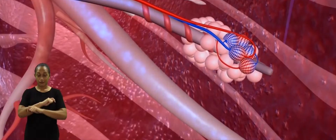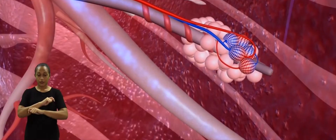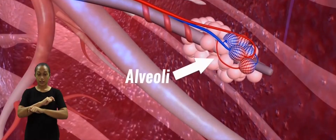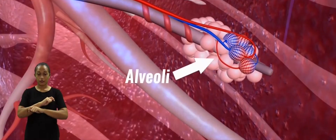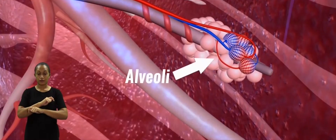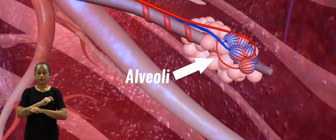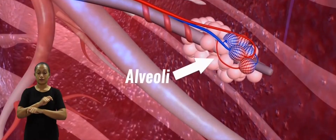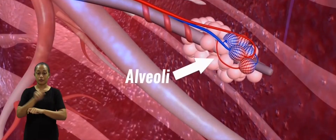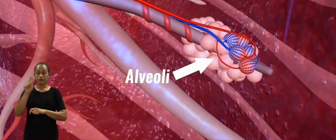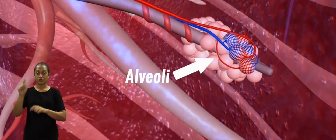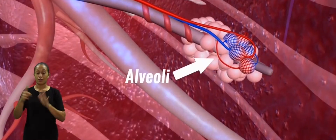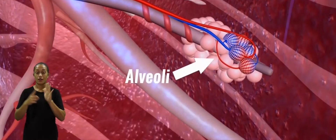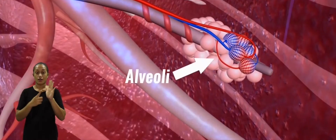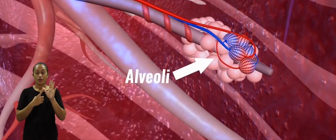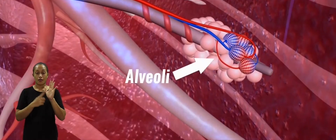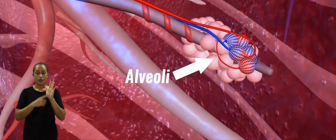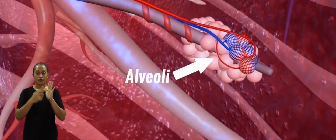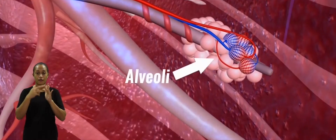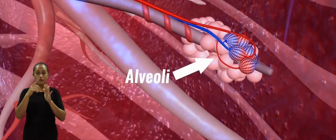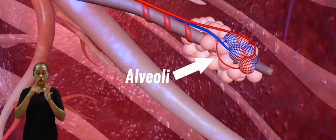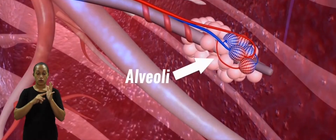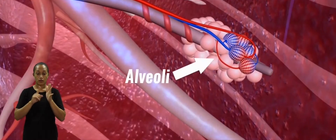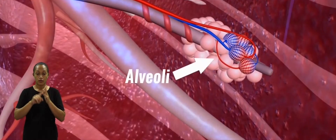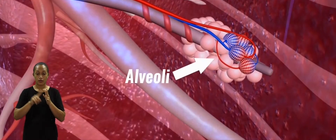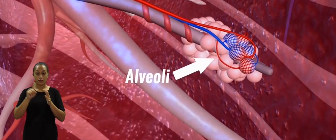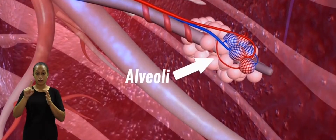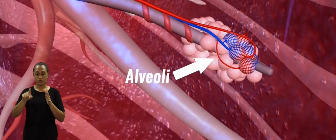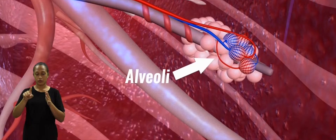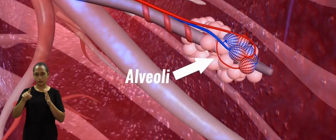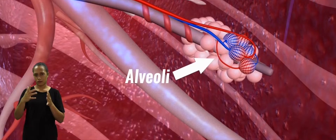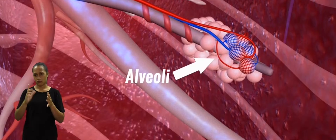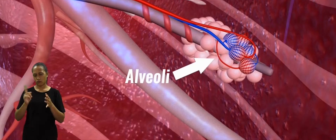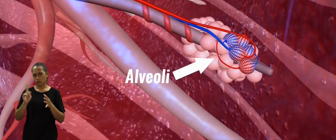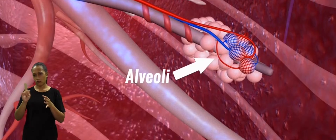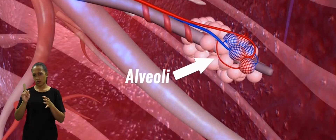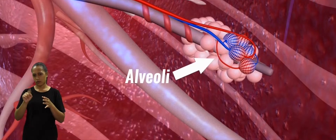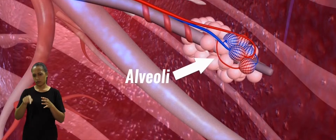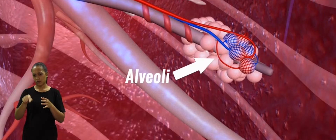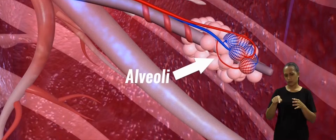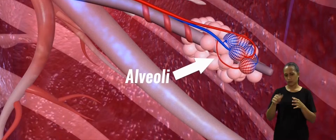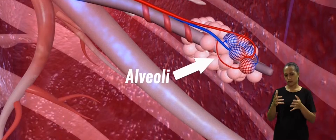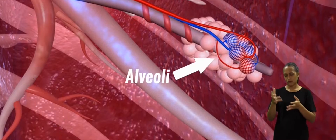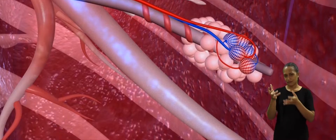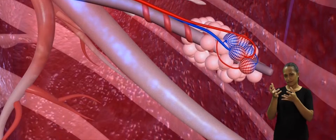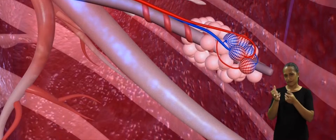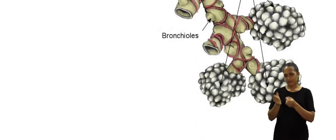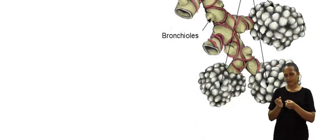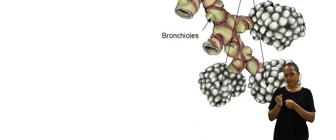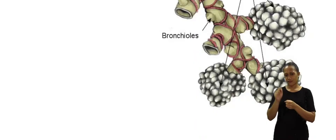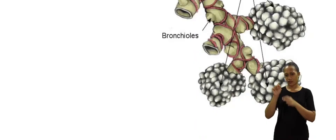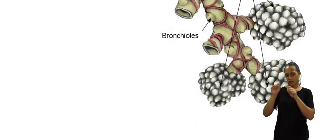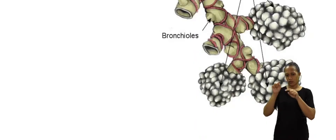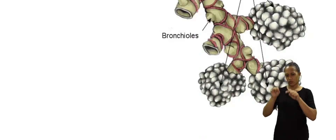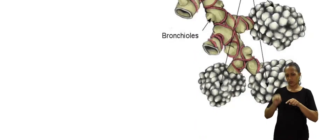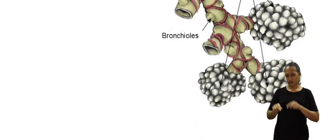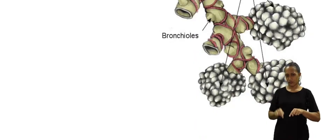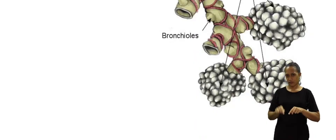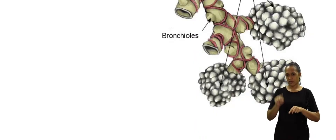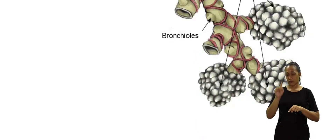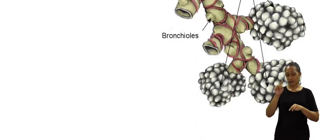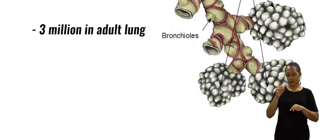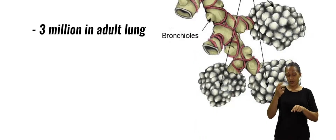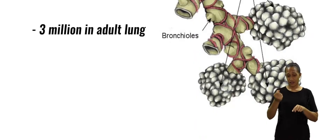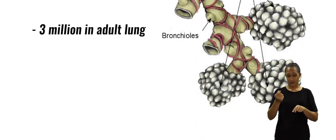place. Alveoli are individual hollow cavities contained within alveolar sacs or ducts. There